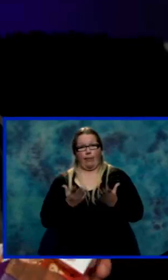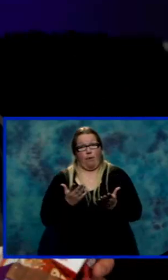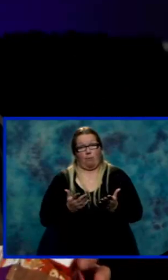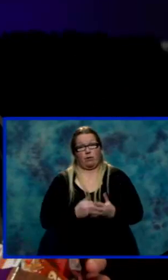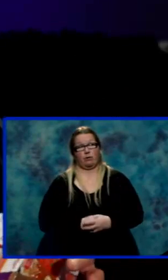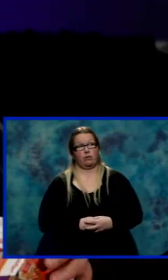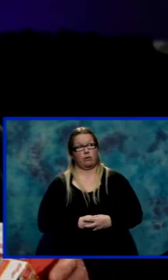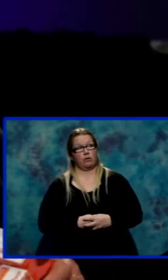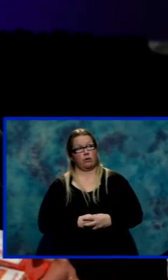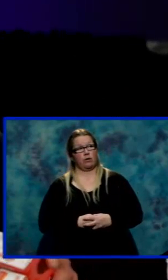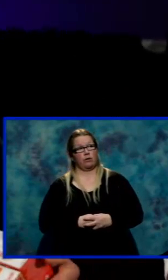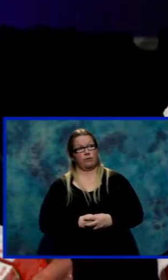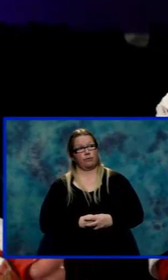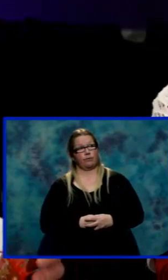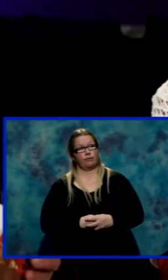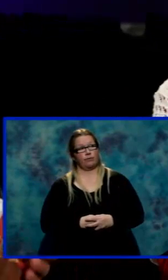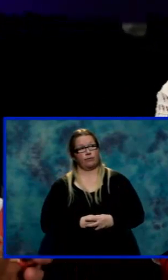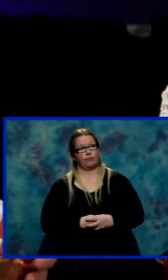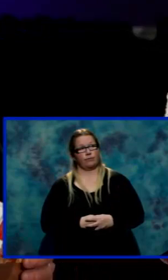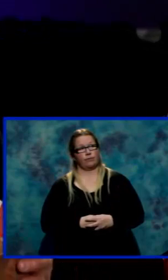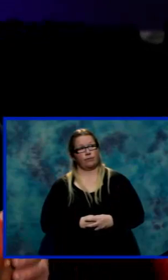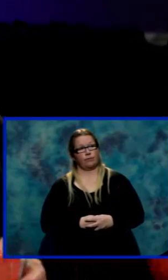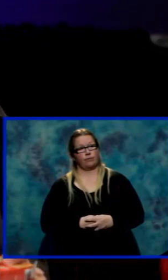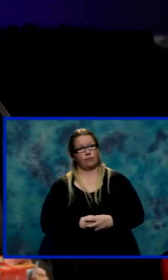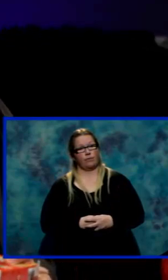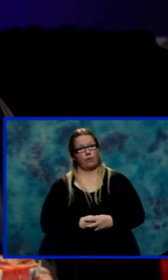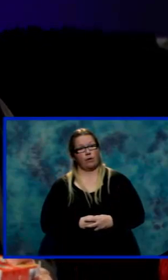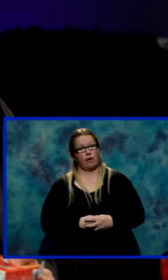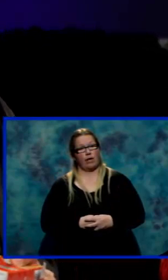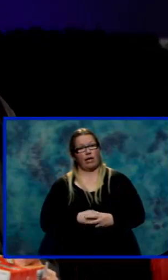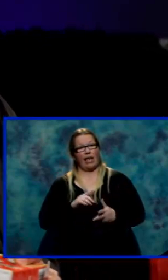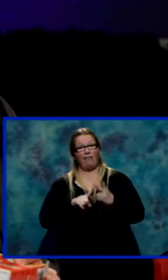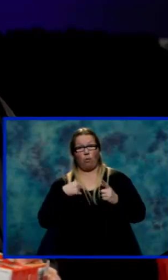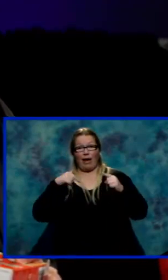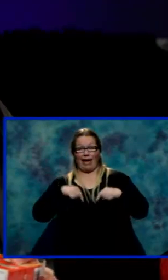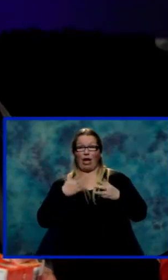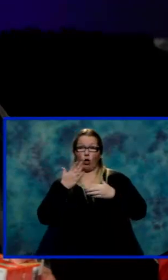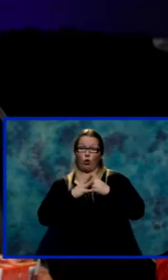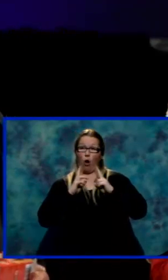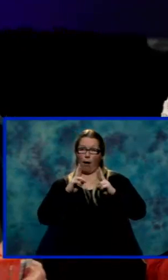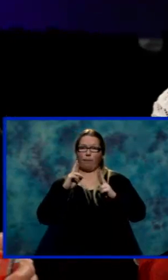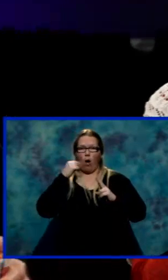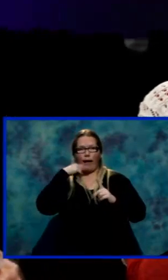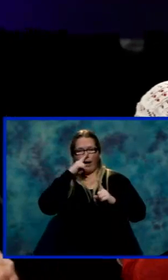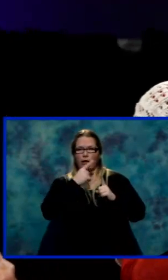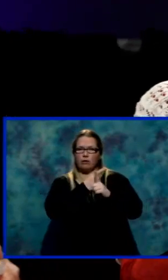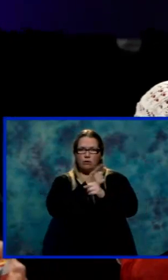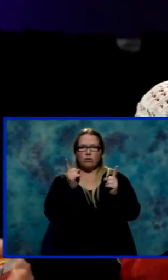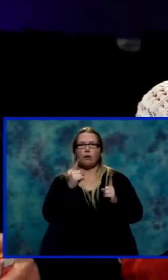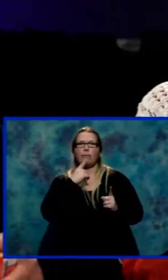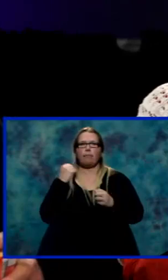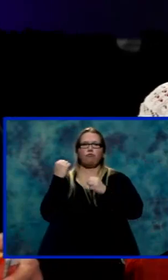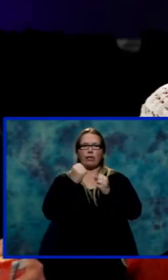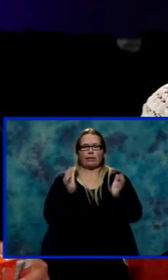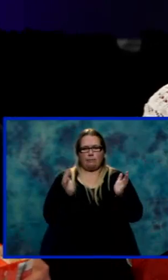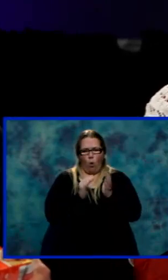provide us with the bigger size, the normal size of all of these. But if we're here at New Hope, because I can talk to you, can bring all these small sizes, it'll